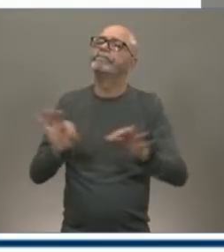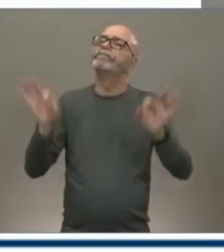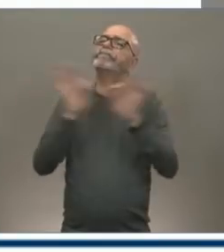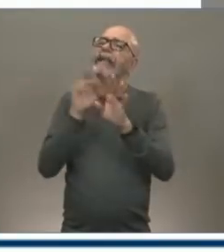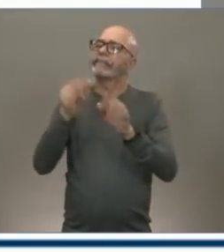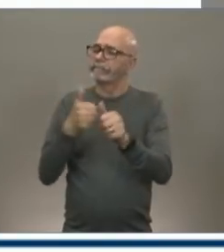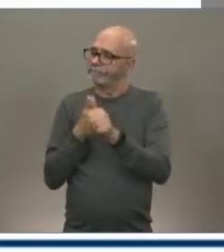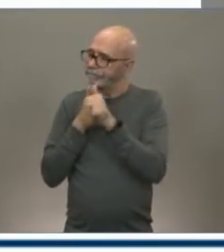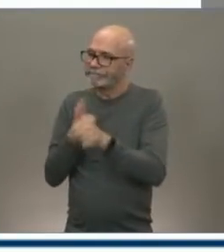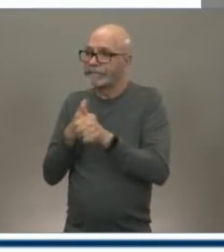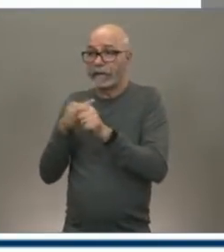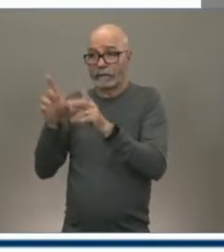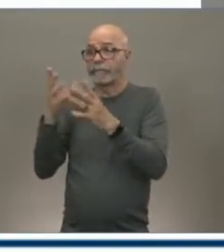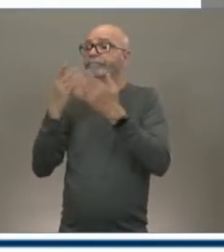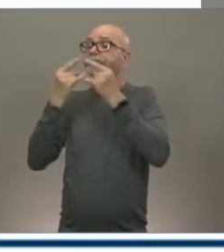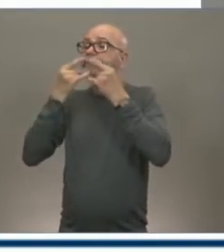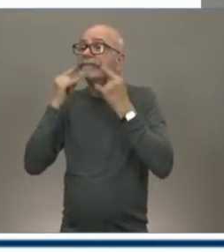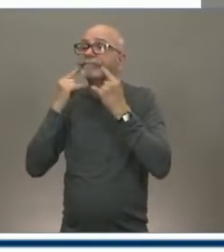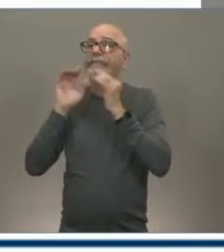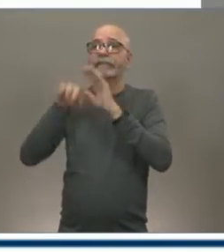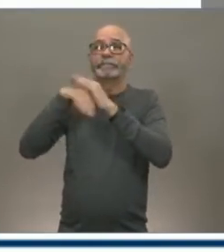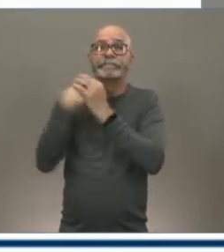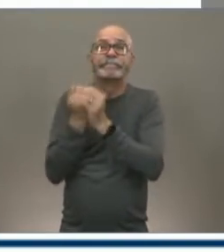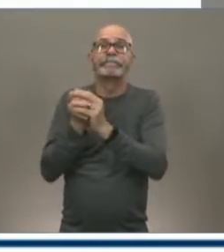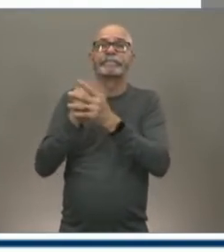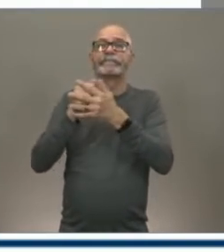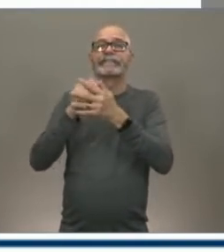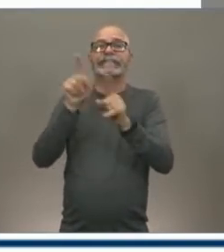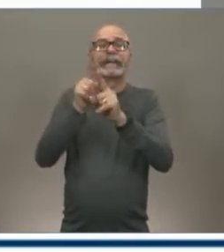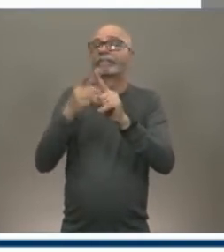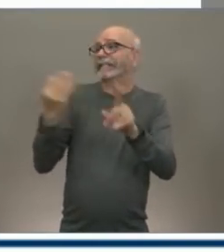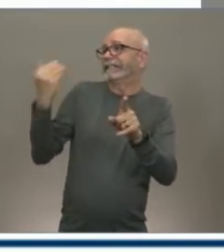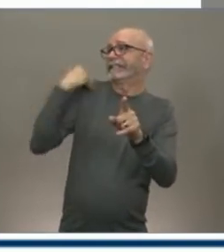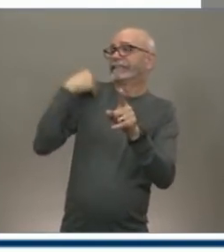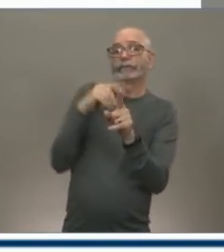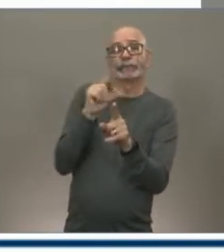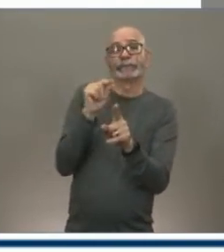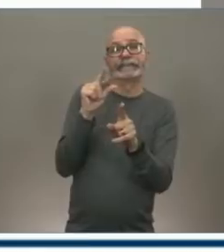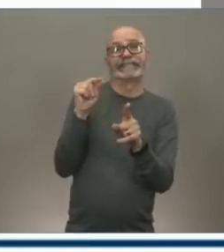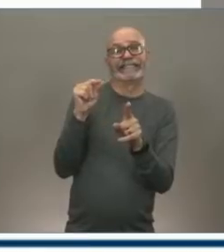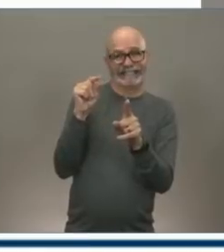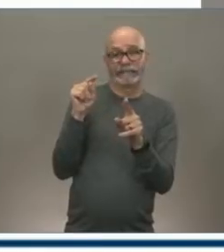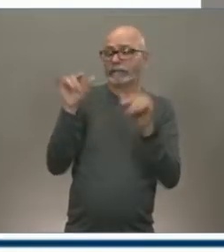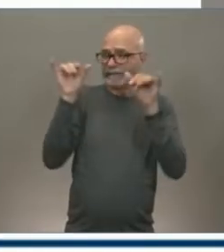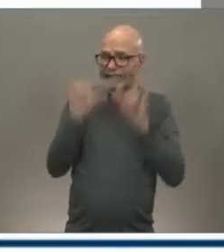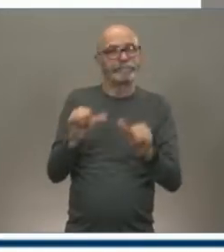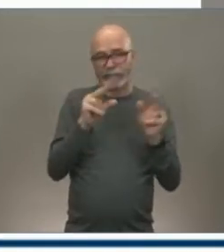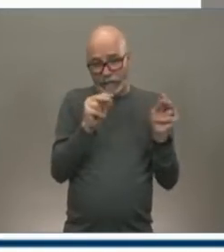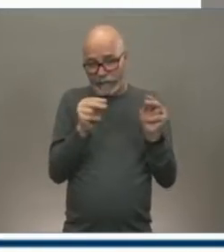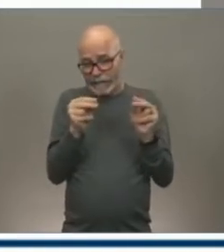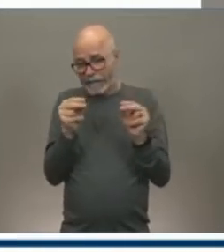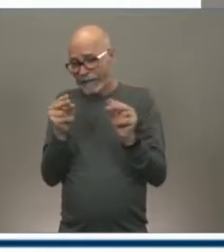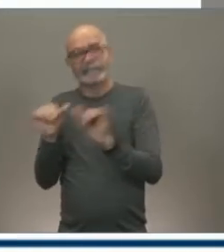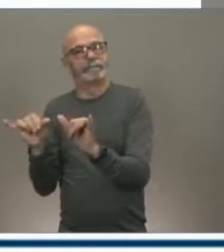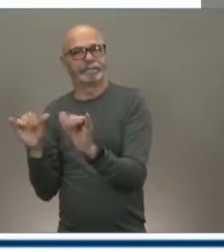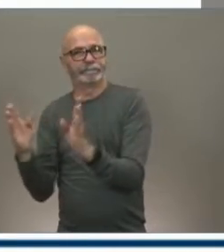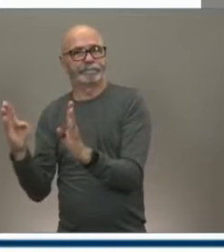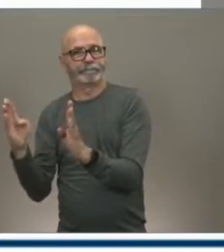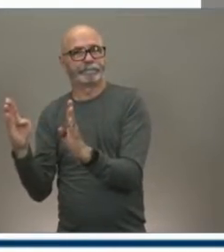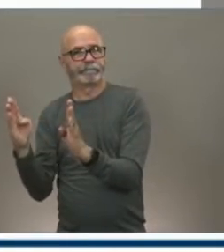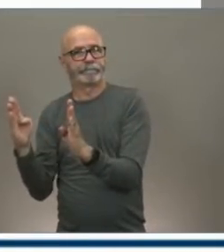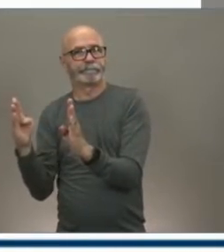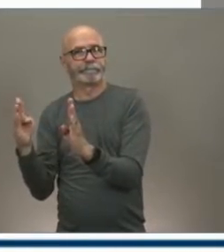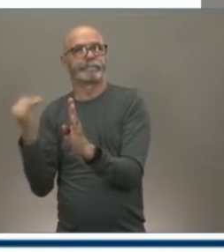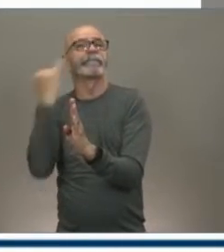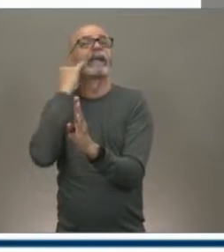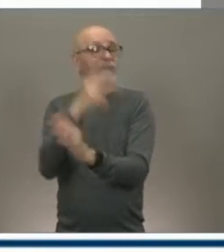in 2020. The COVID vaccine is following the same process as any other immunization in